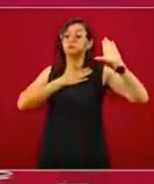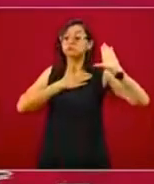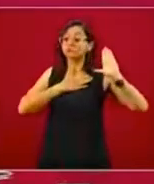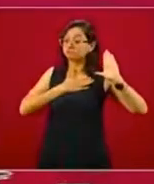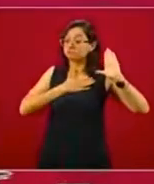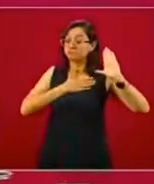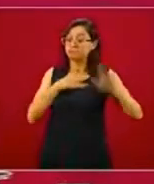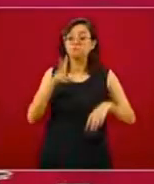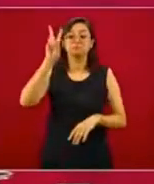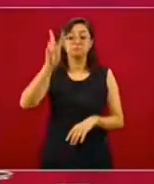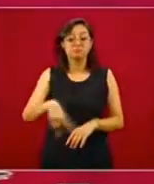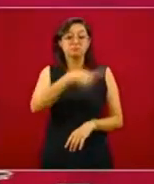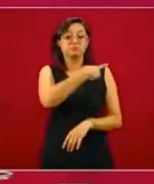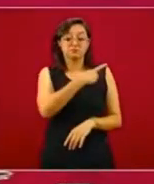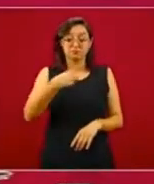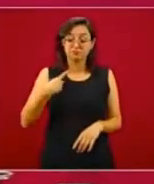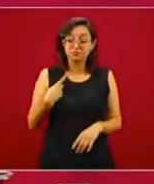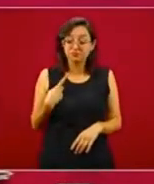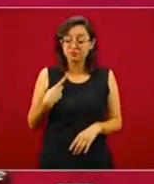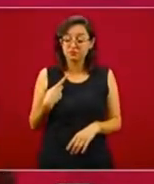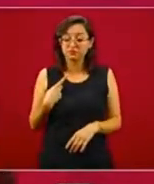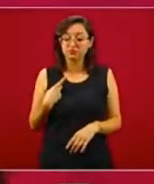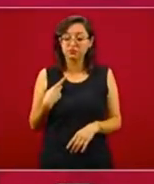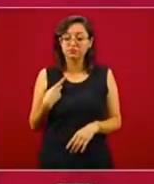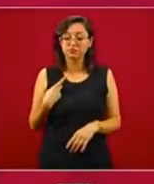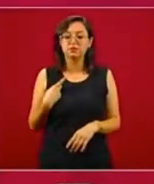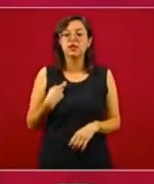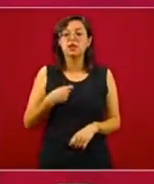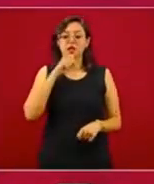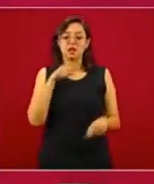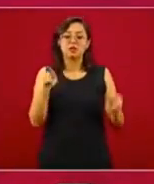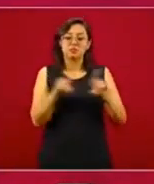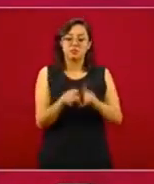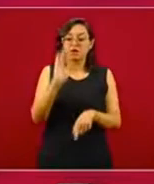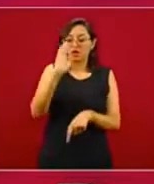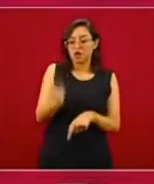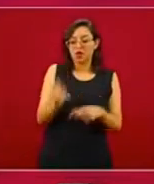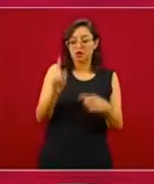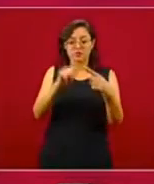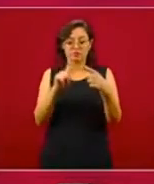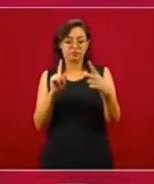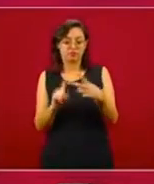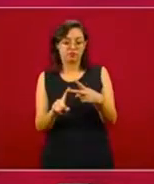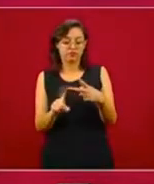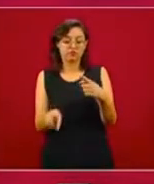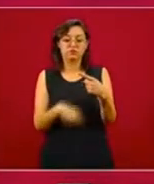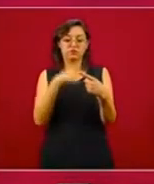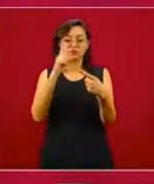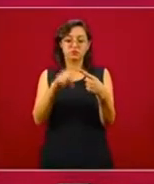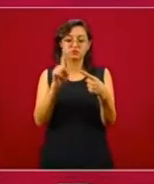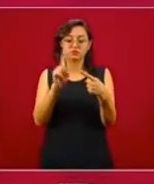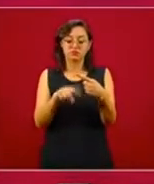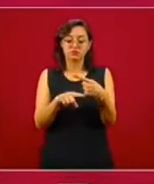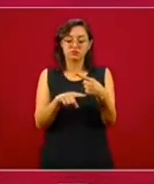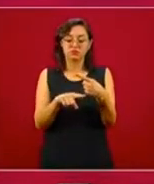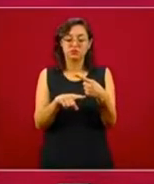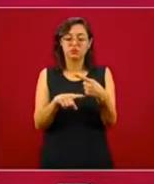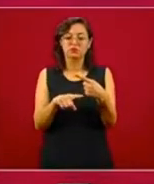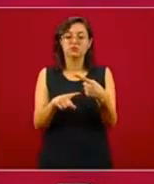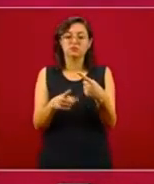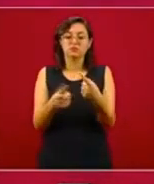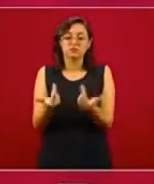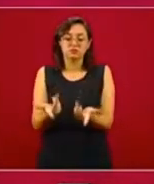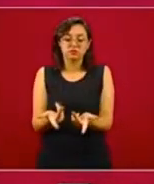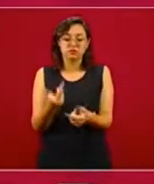we are establishing that the sender knows that he's under oath. and accepting also a couple of things. On the